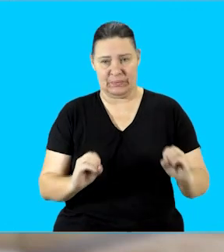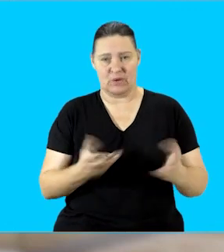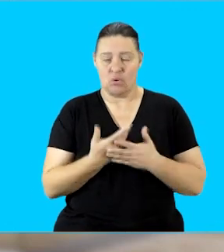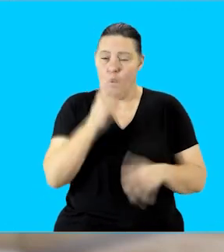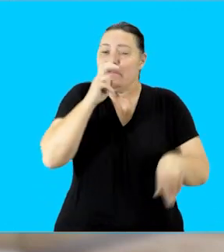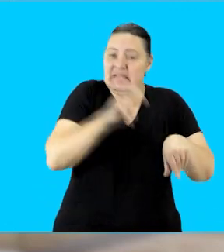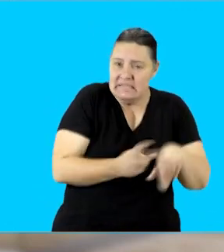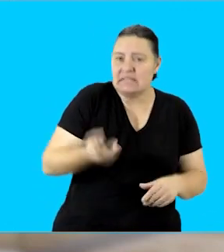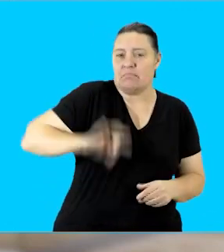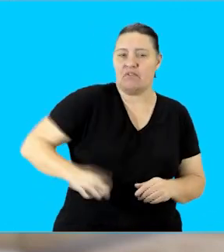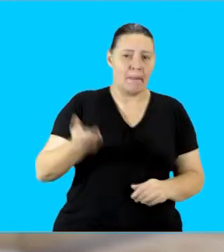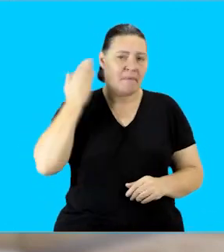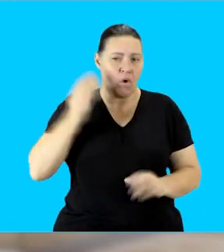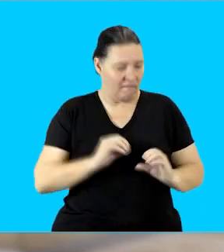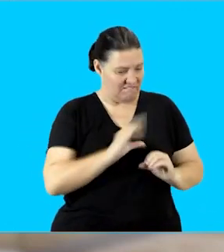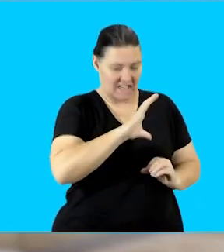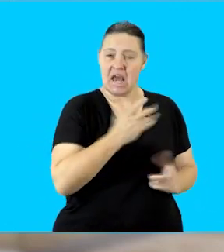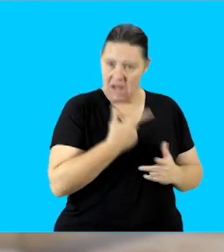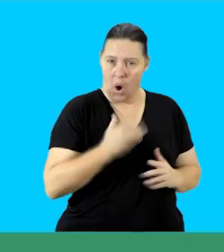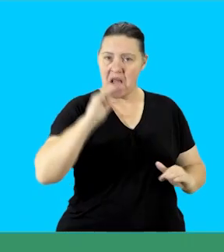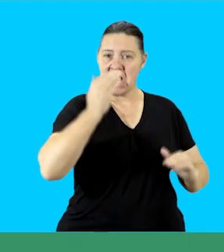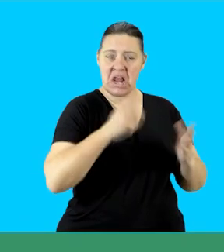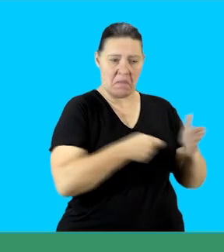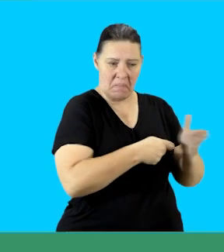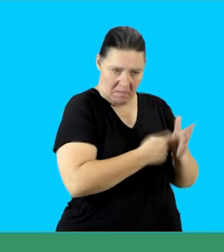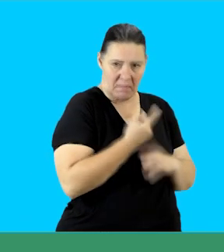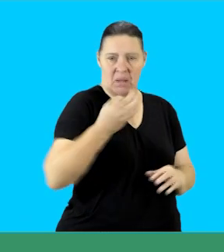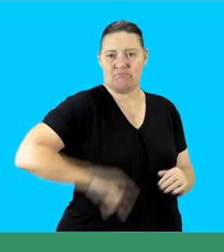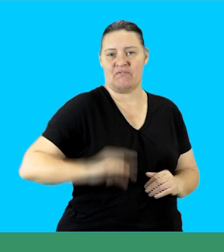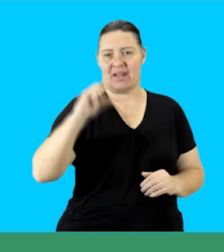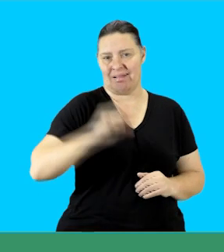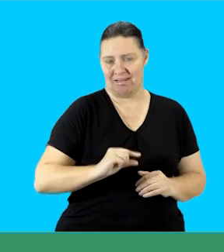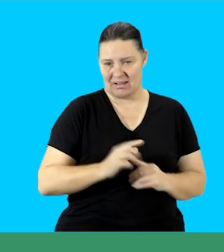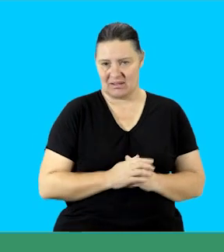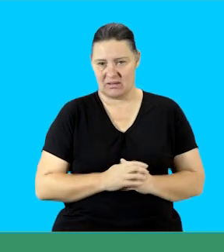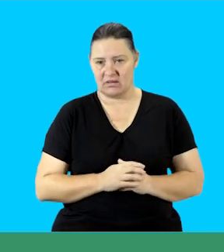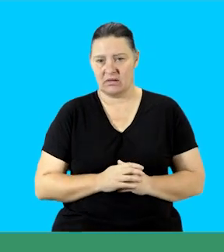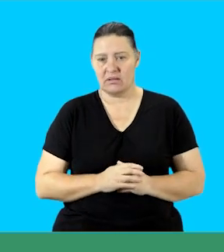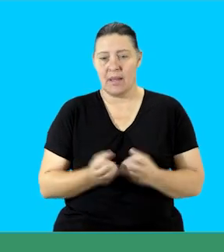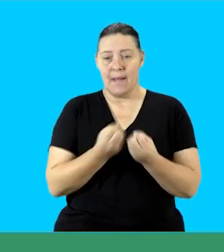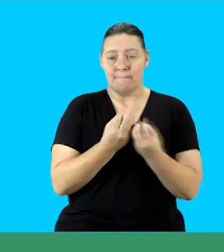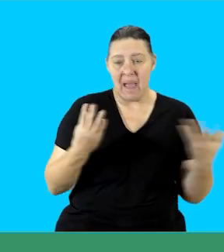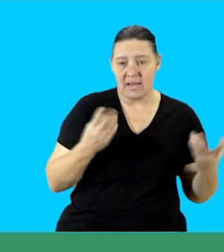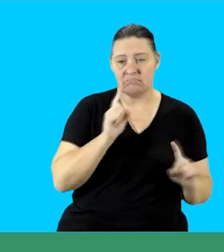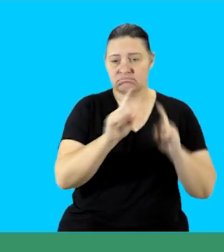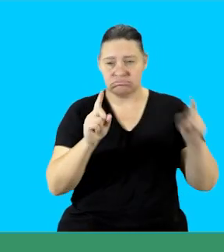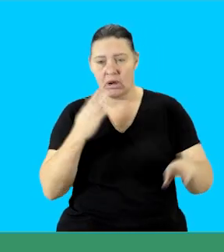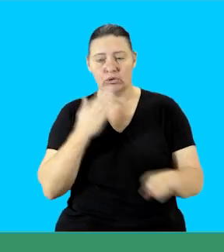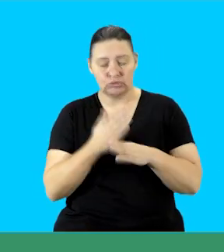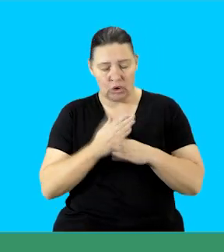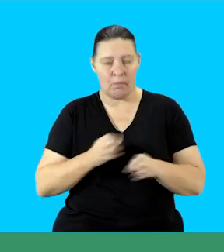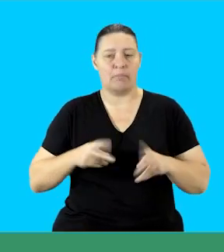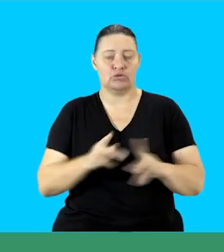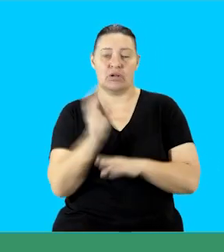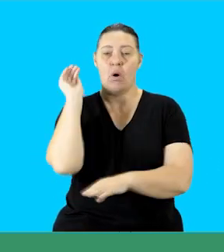to before these changes happened. Then, many people pursue job opportunities abroad, resulting in a